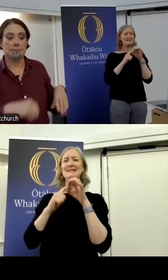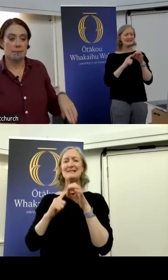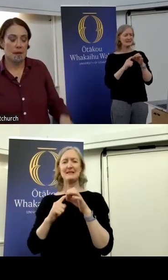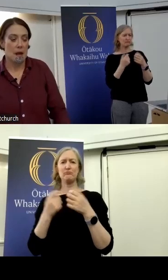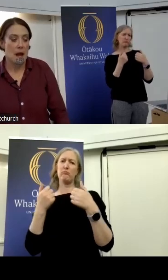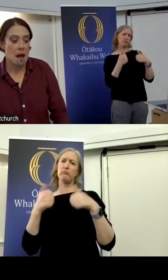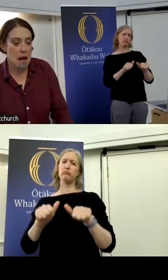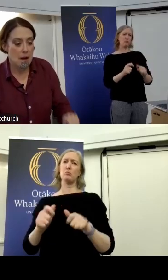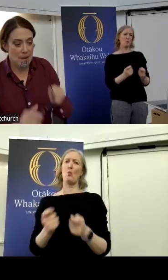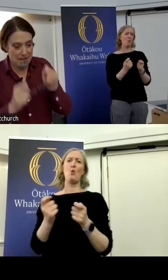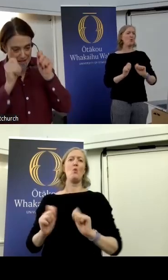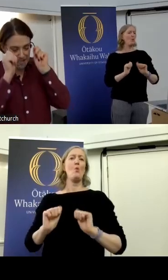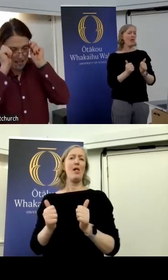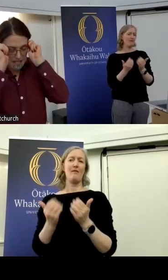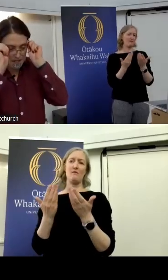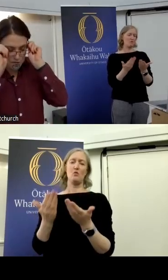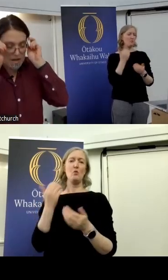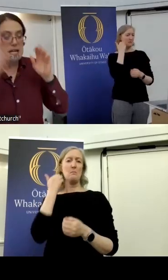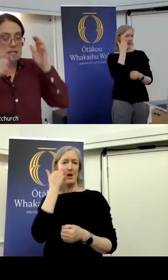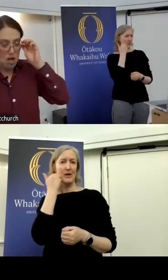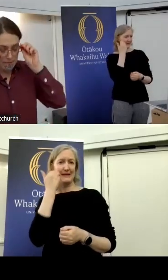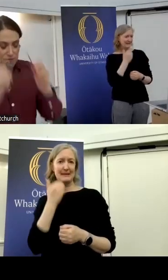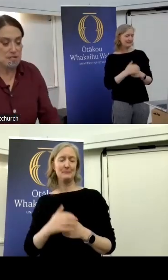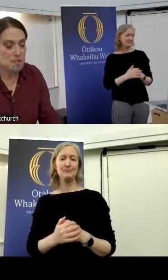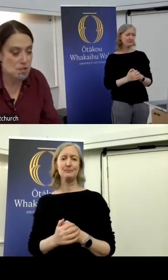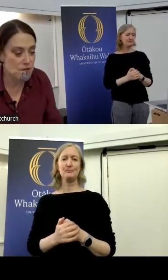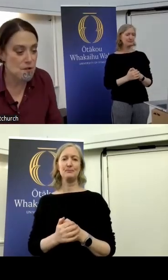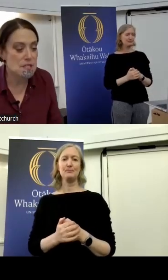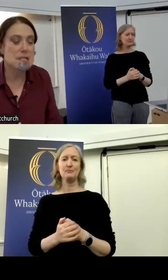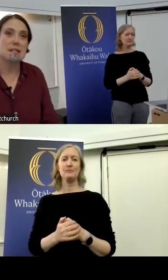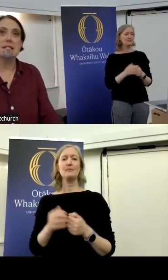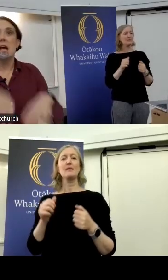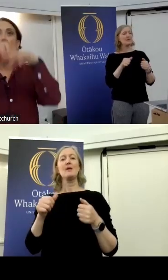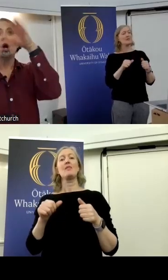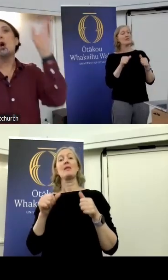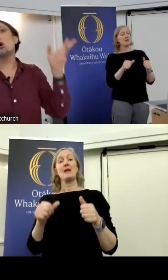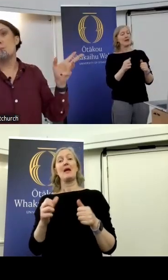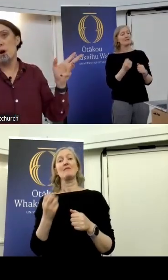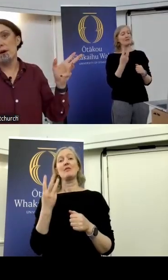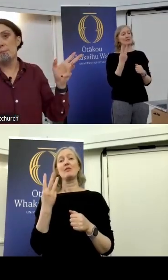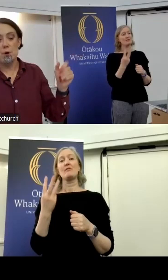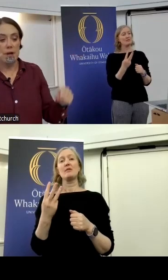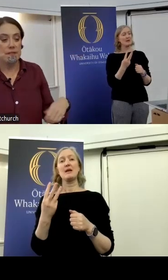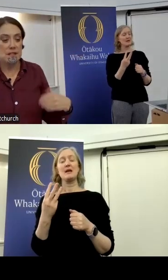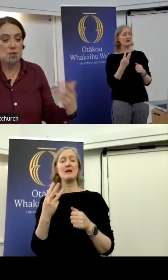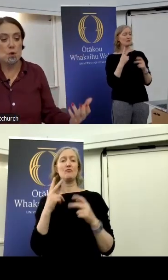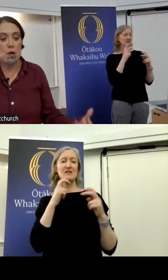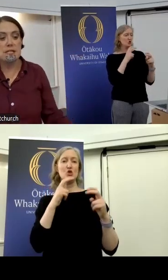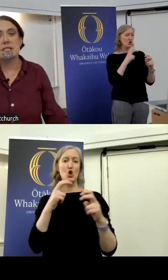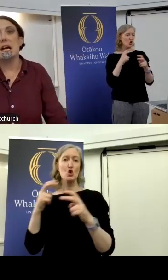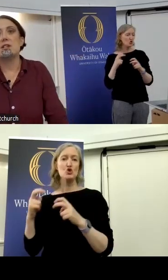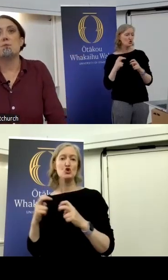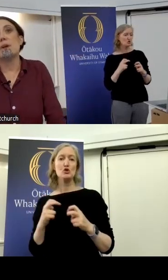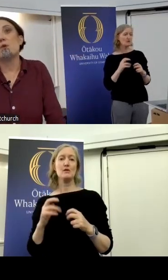Māori. And then there's the three types of research. So firstly, there's could a program work? And that's your